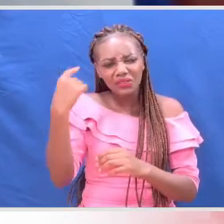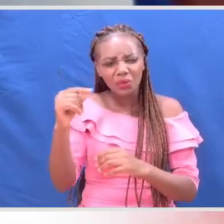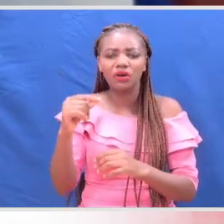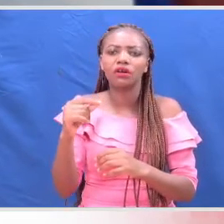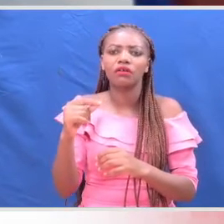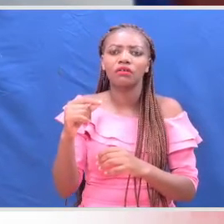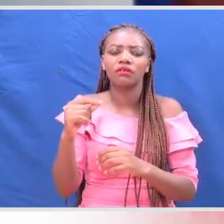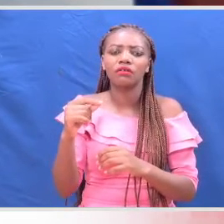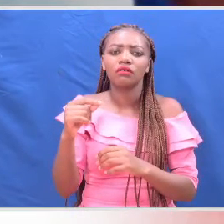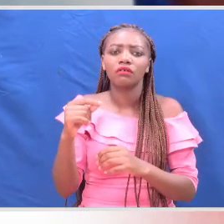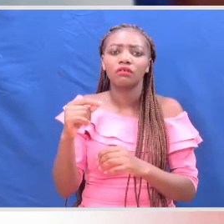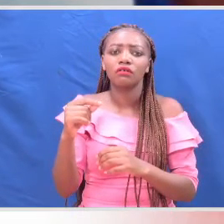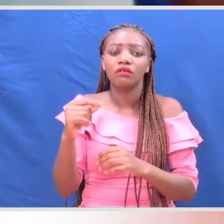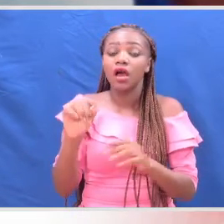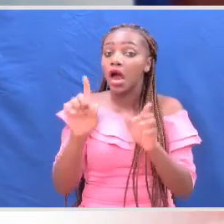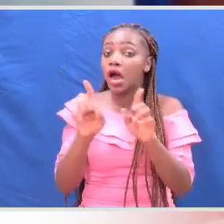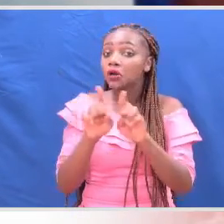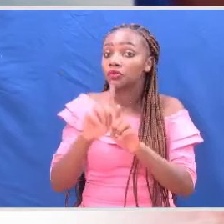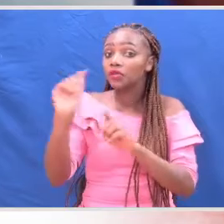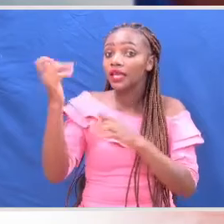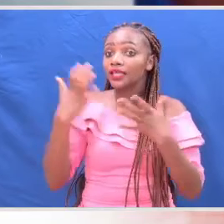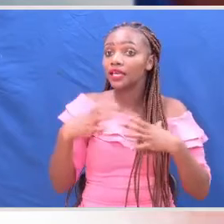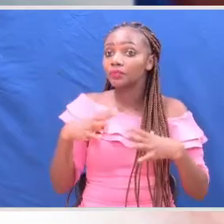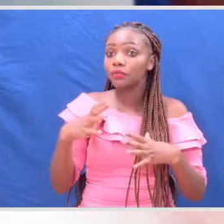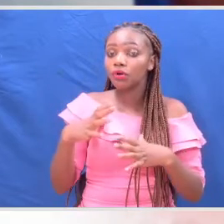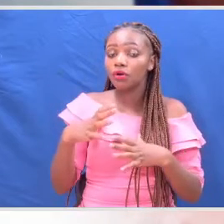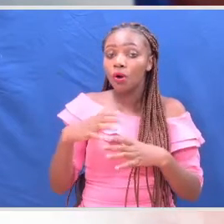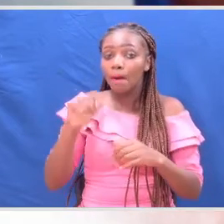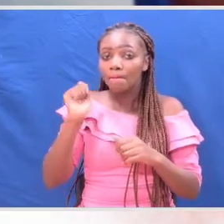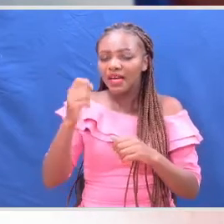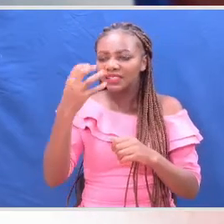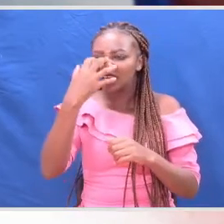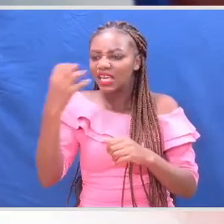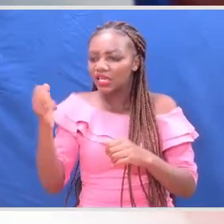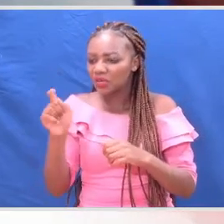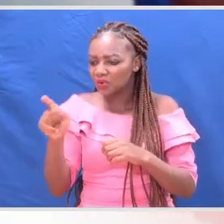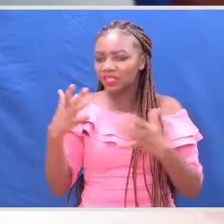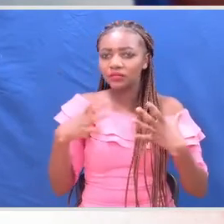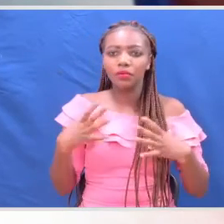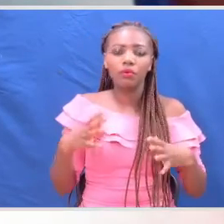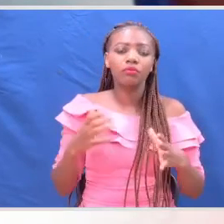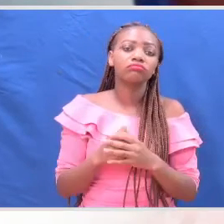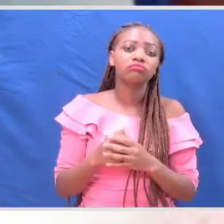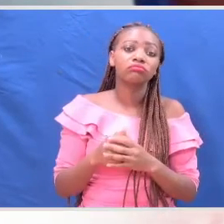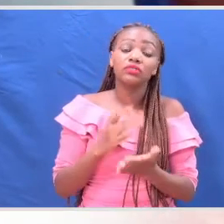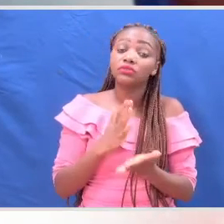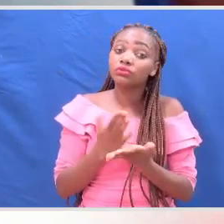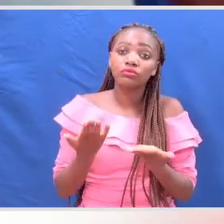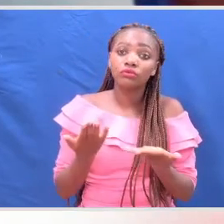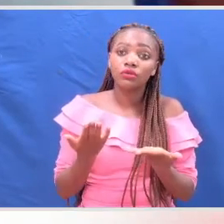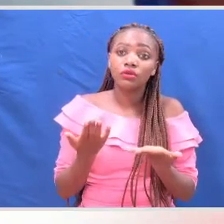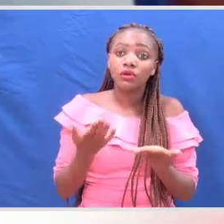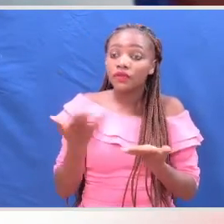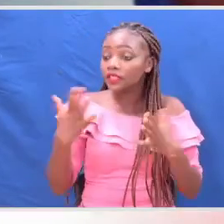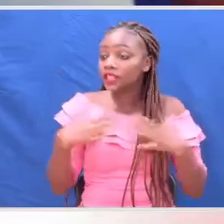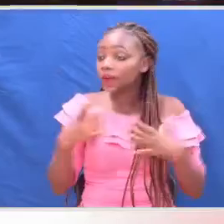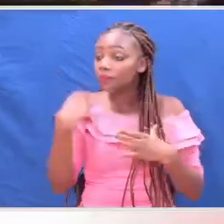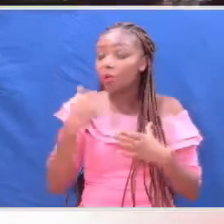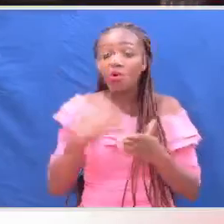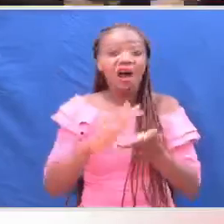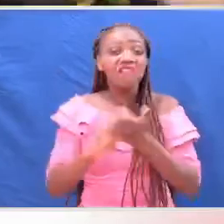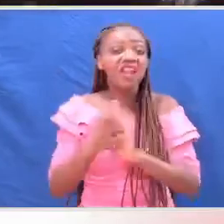too far, and Kenyans should ignore them. These are busybodies who have nothing to